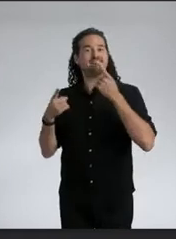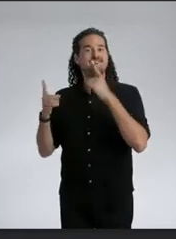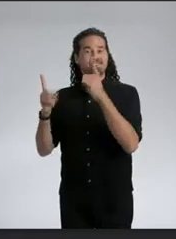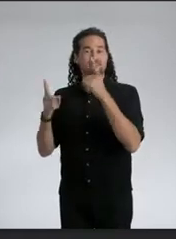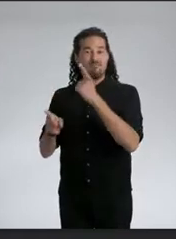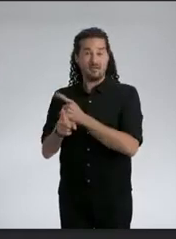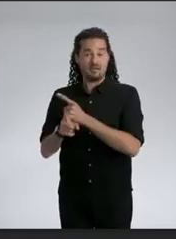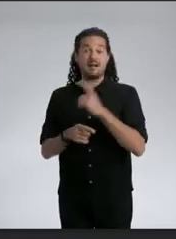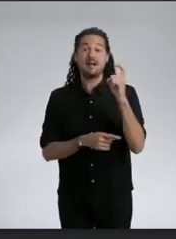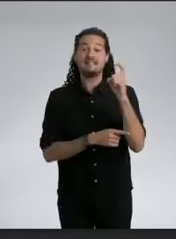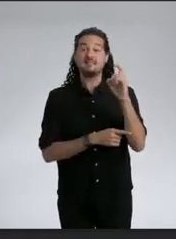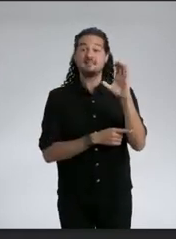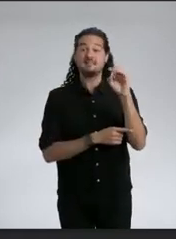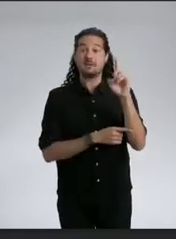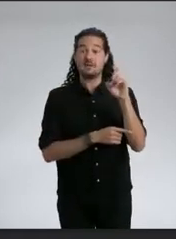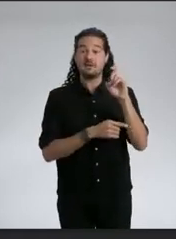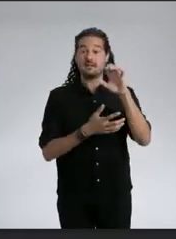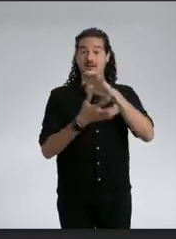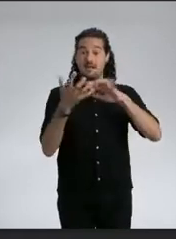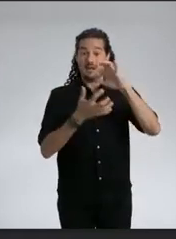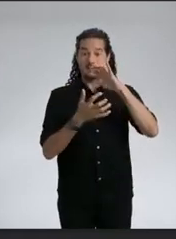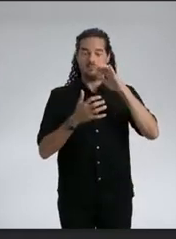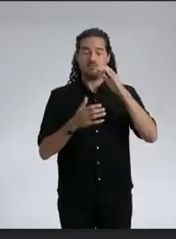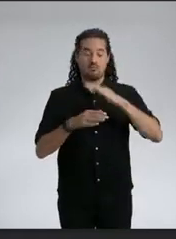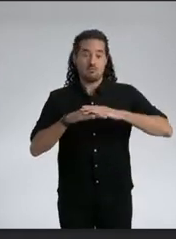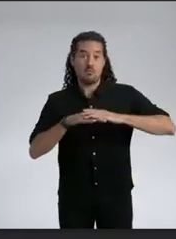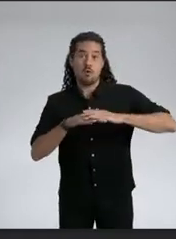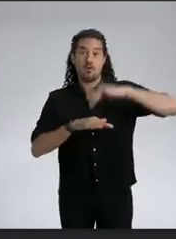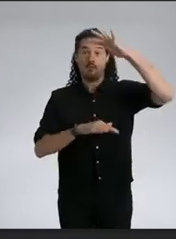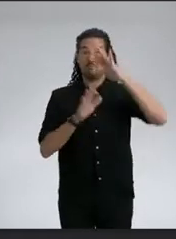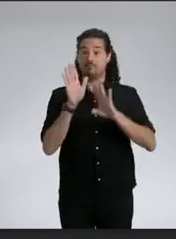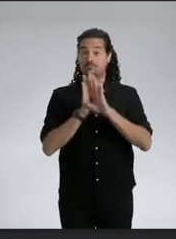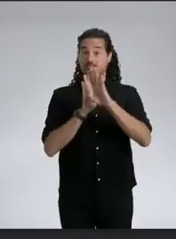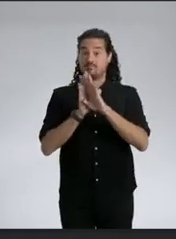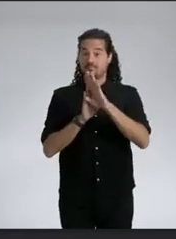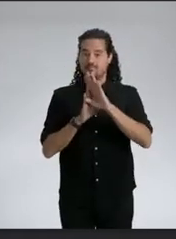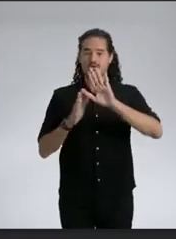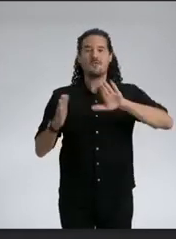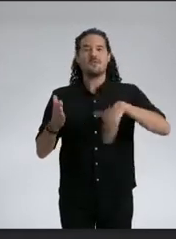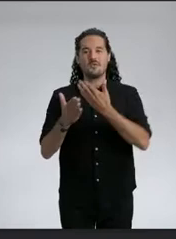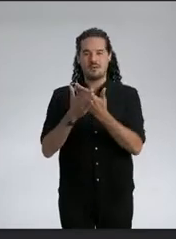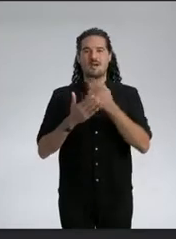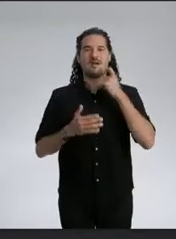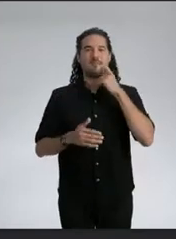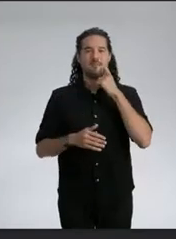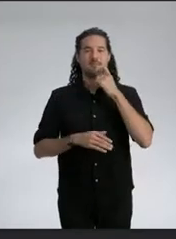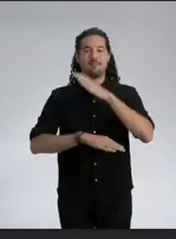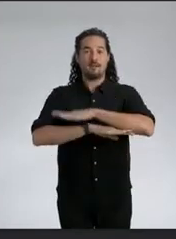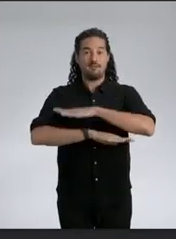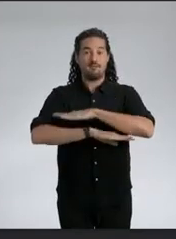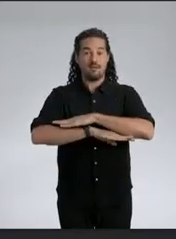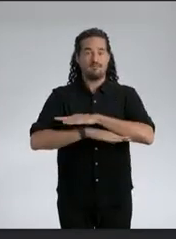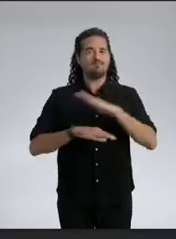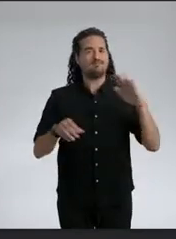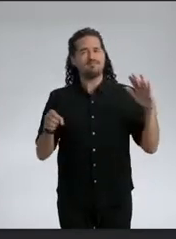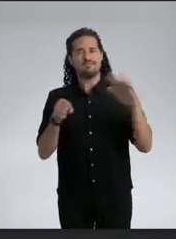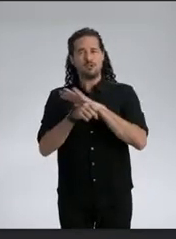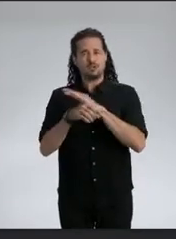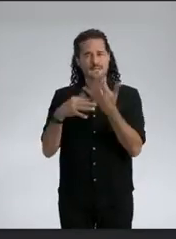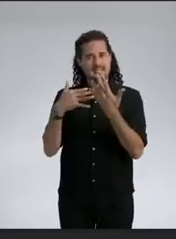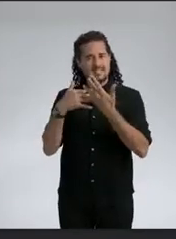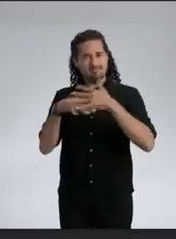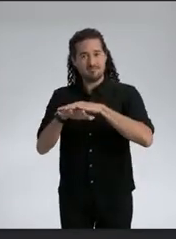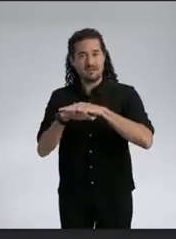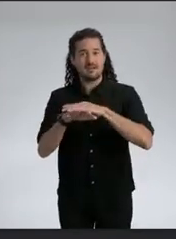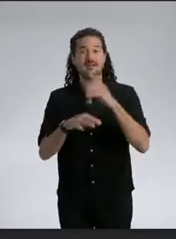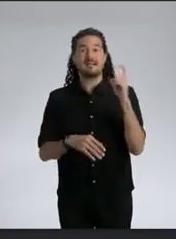ground up to support development for all Apple platforms. It's deeply integrated into Xcode, saving you time by keeping